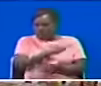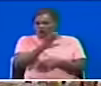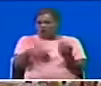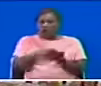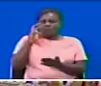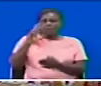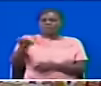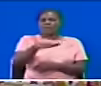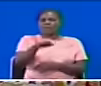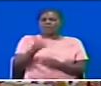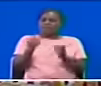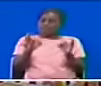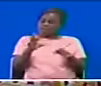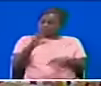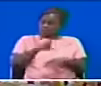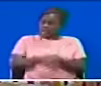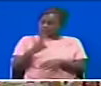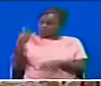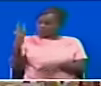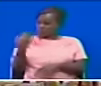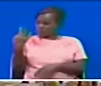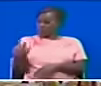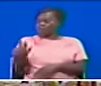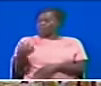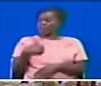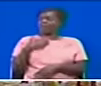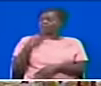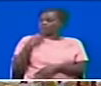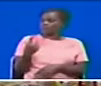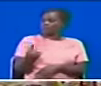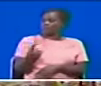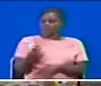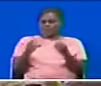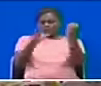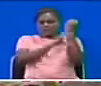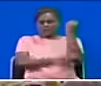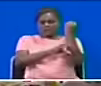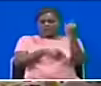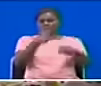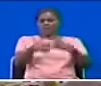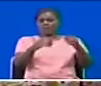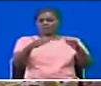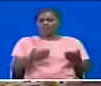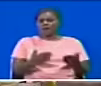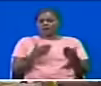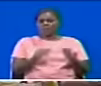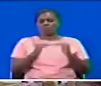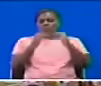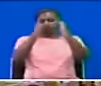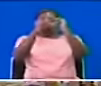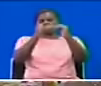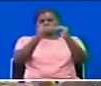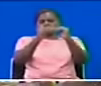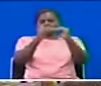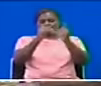seeing in parliament, what about if we get that two-thirds? But I want to say, for our country to progress to our next level, to